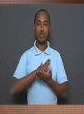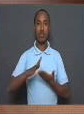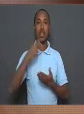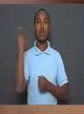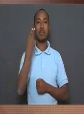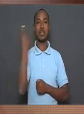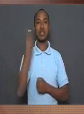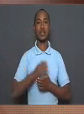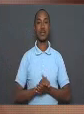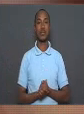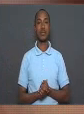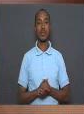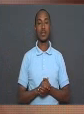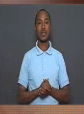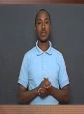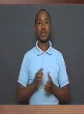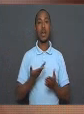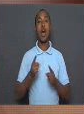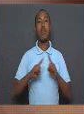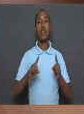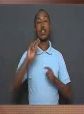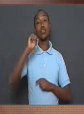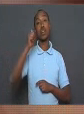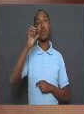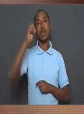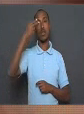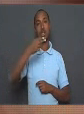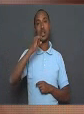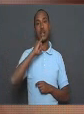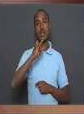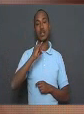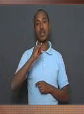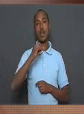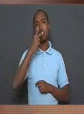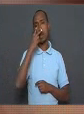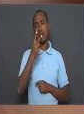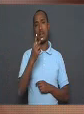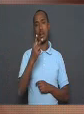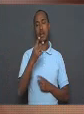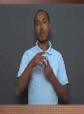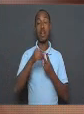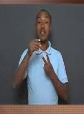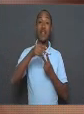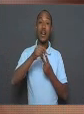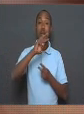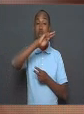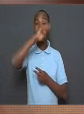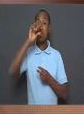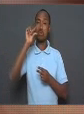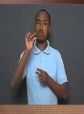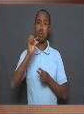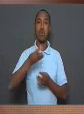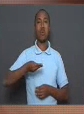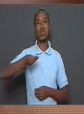purposes. However, sodium hydroxide is often preferred because it has a lower